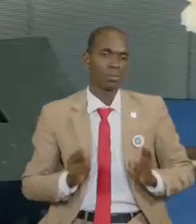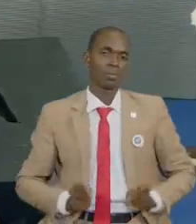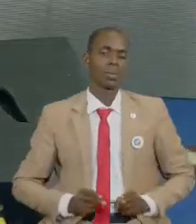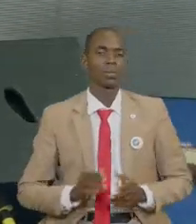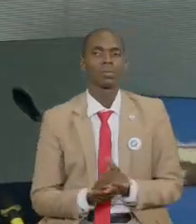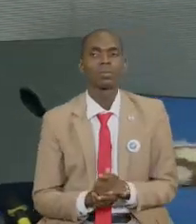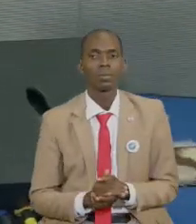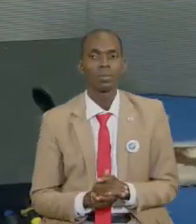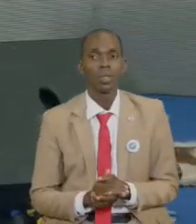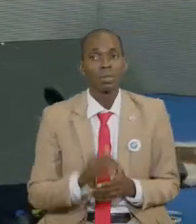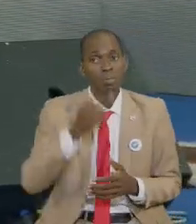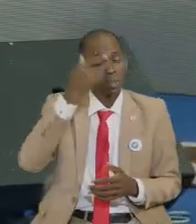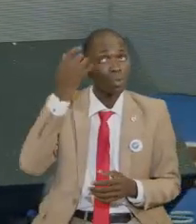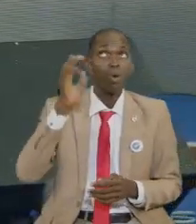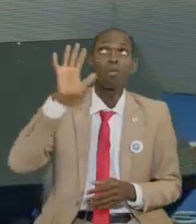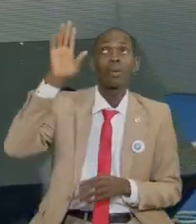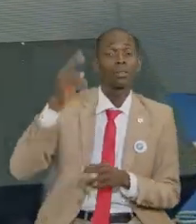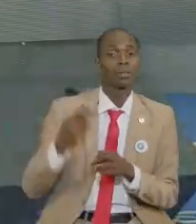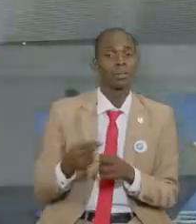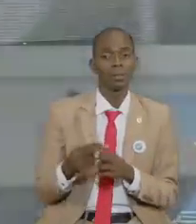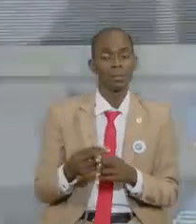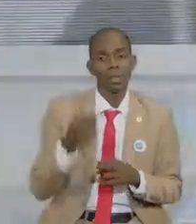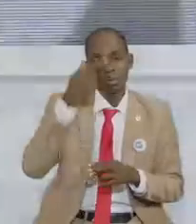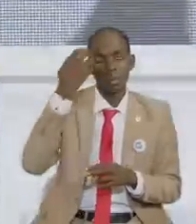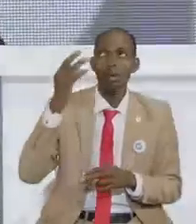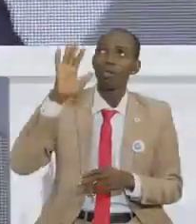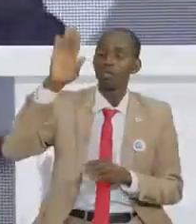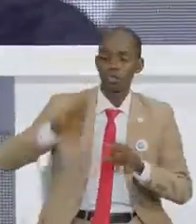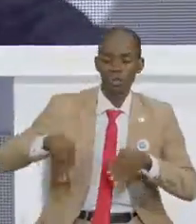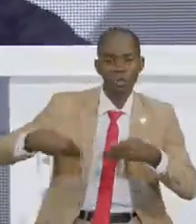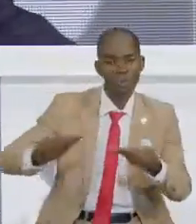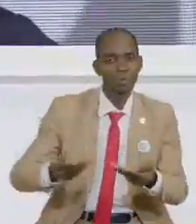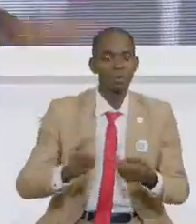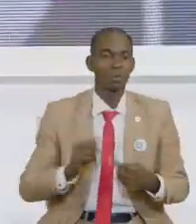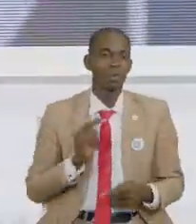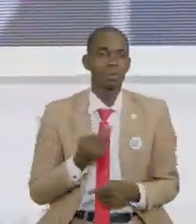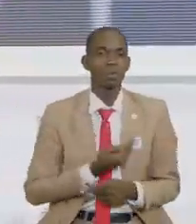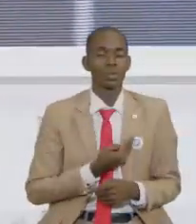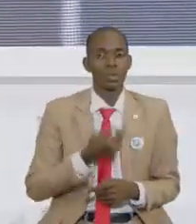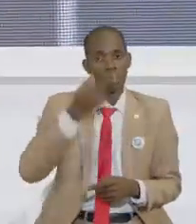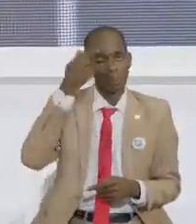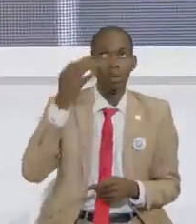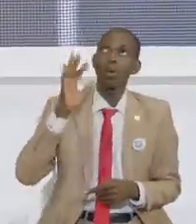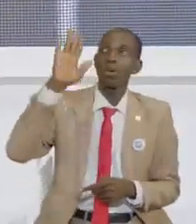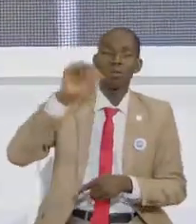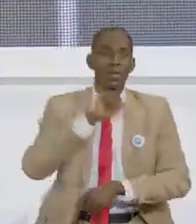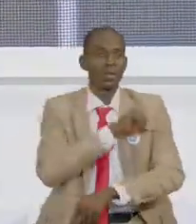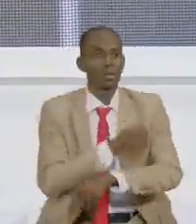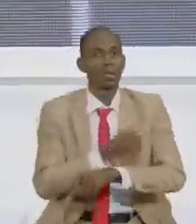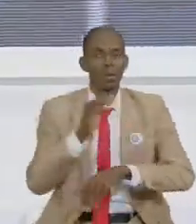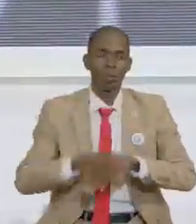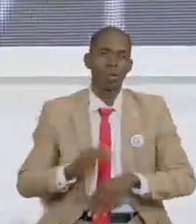Because of his name, because of his provision, because of his authority upon our